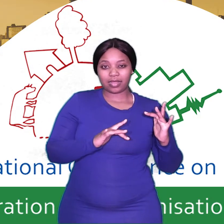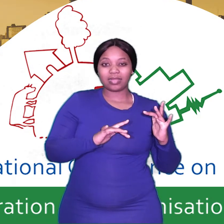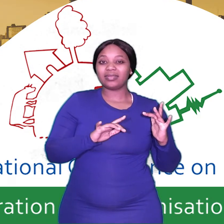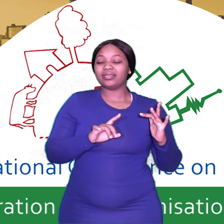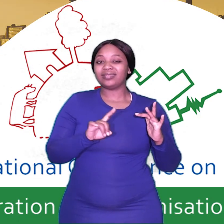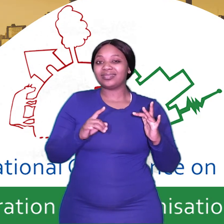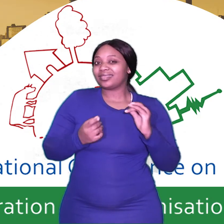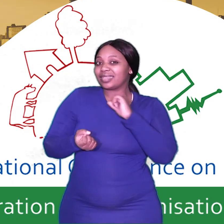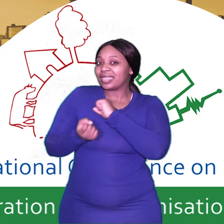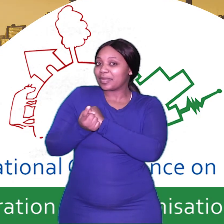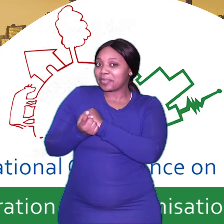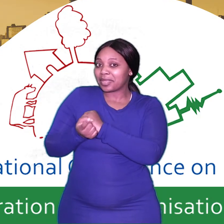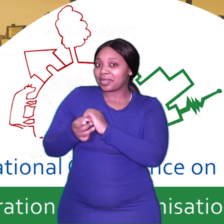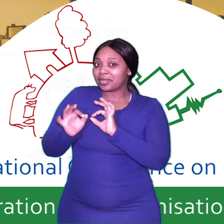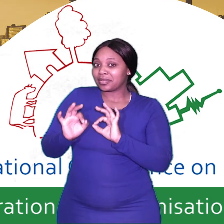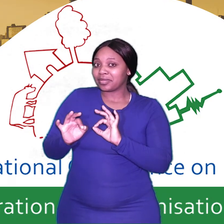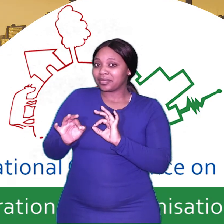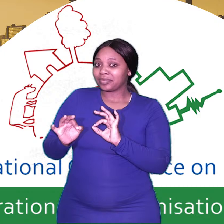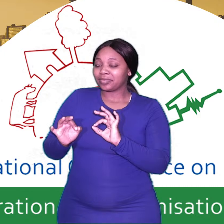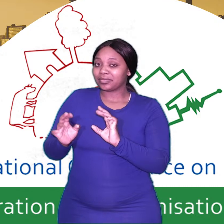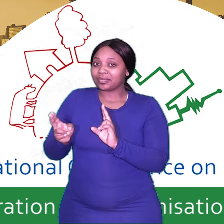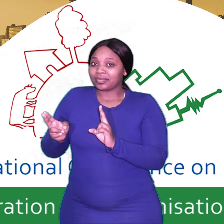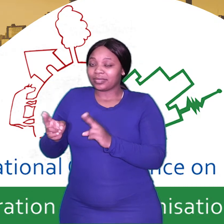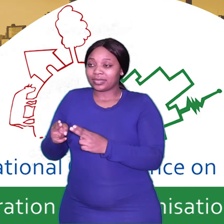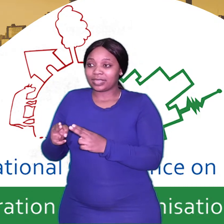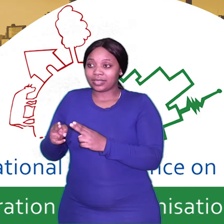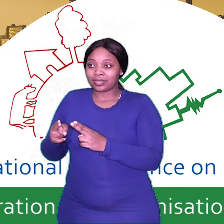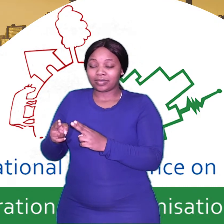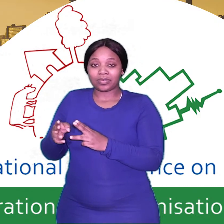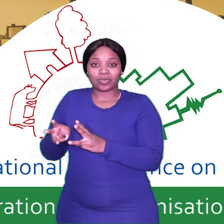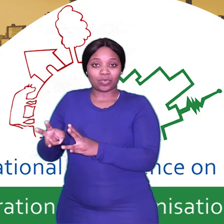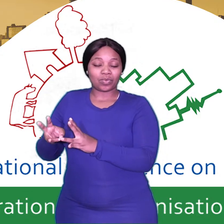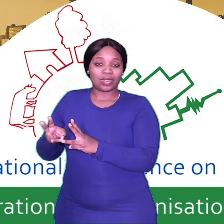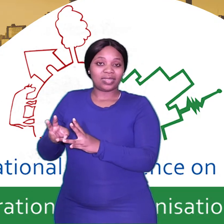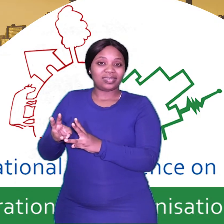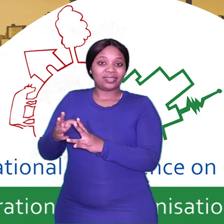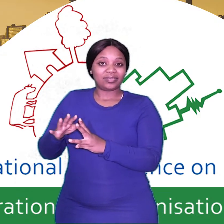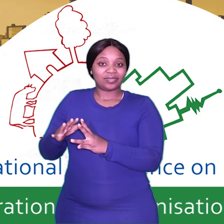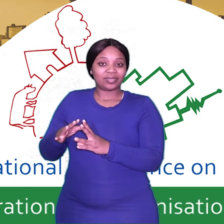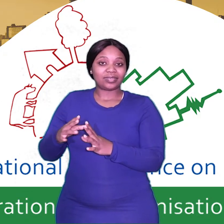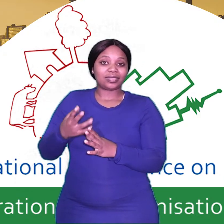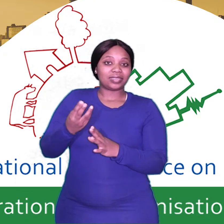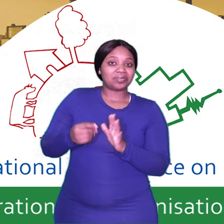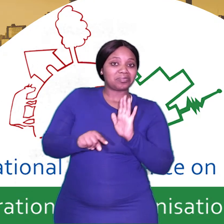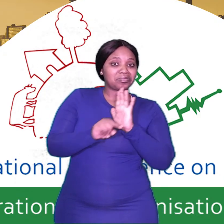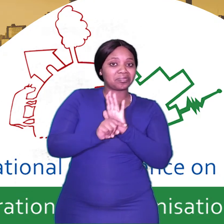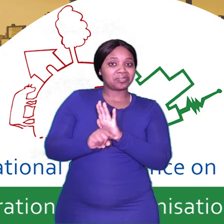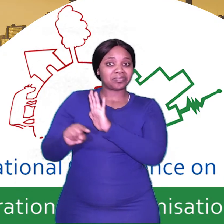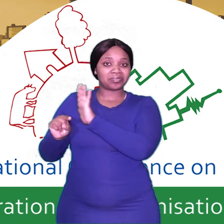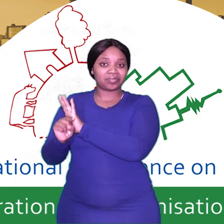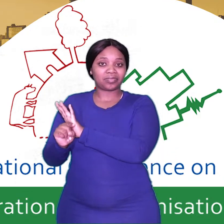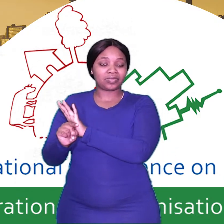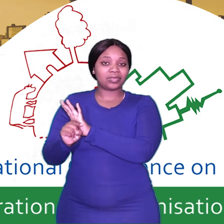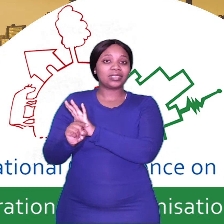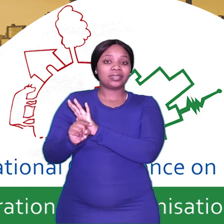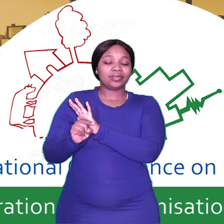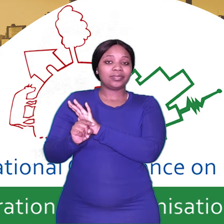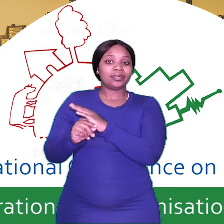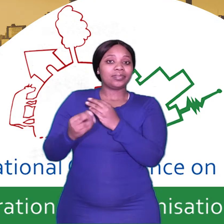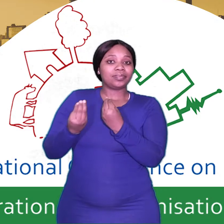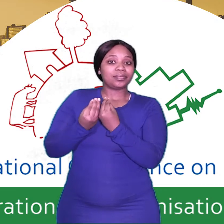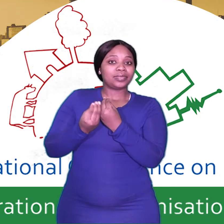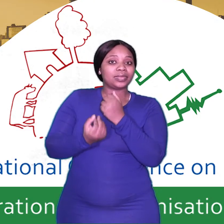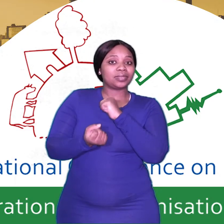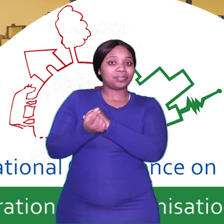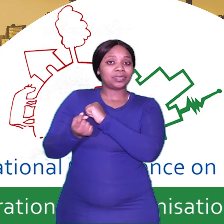by negative shocks, thus affecting living arrangements and mobility.